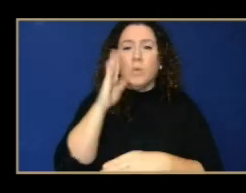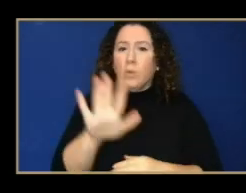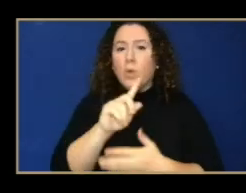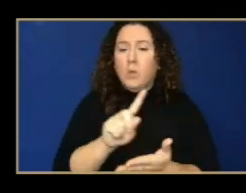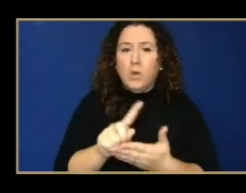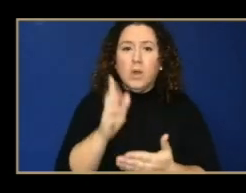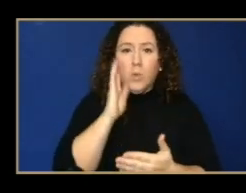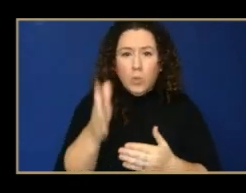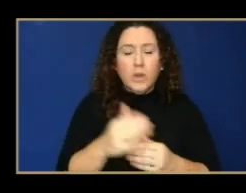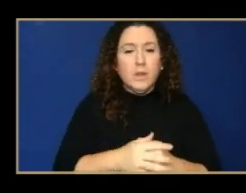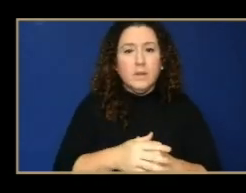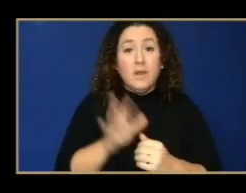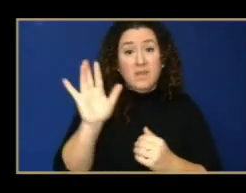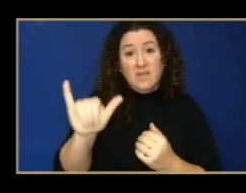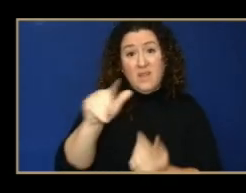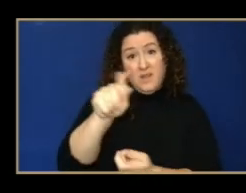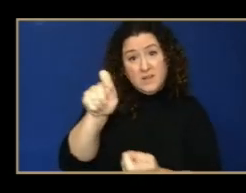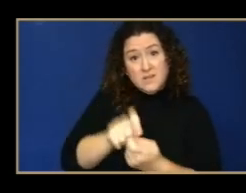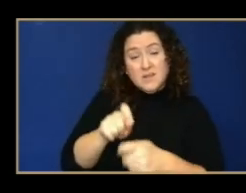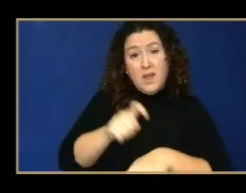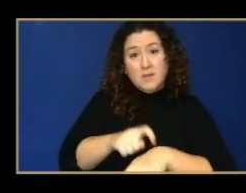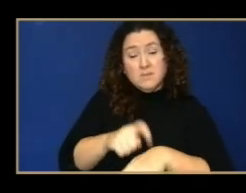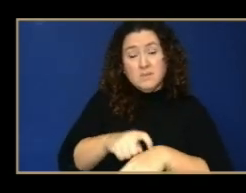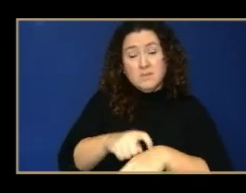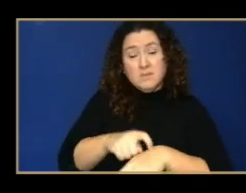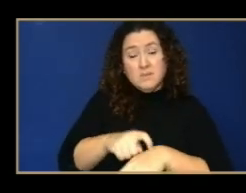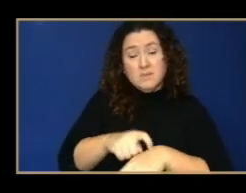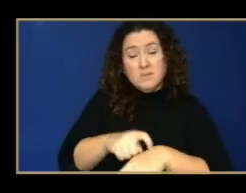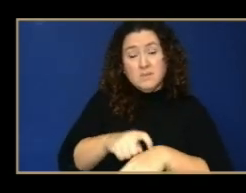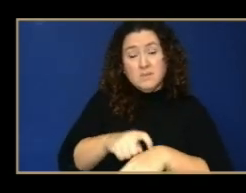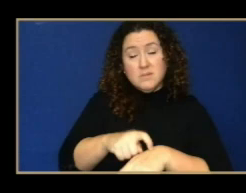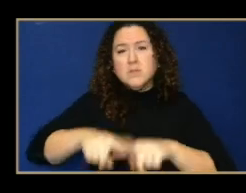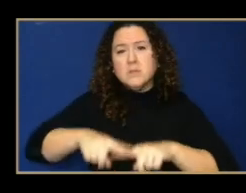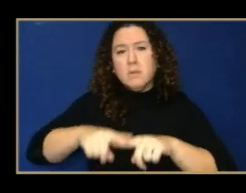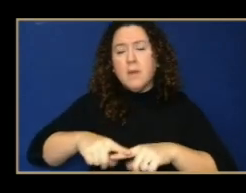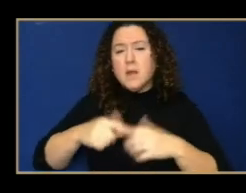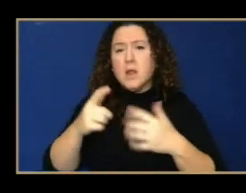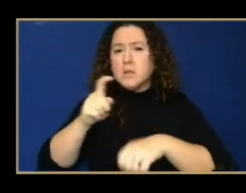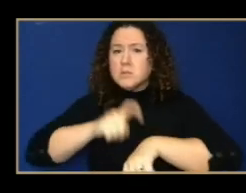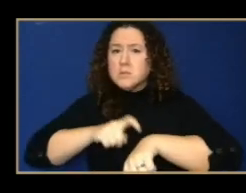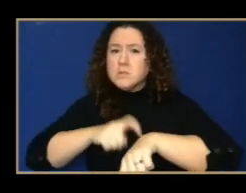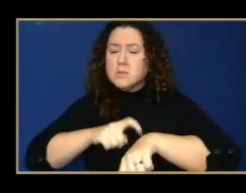the exact time is going to be a little different depending on what time zone you're in, but it's always going to be right after sunset.